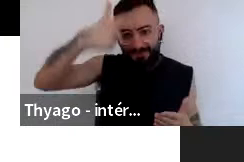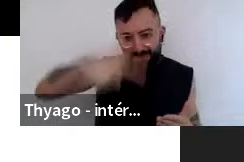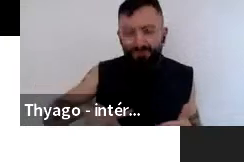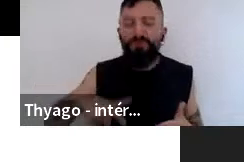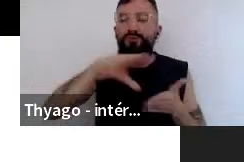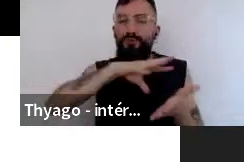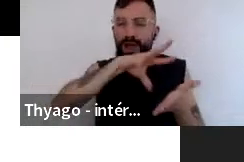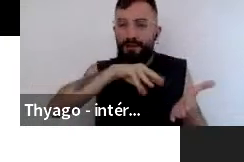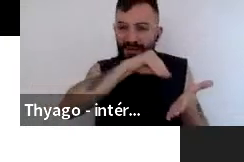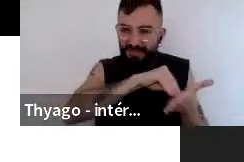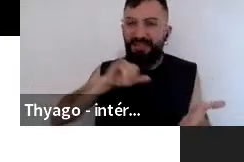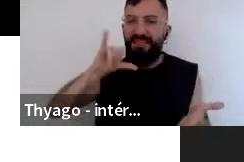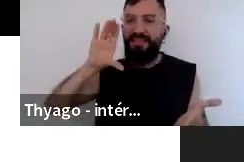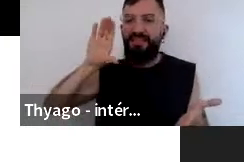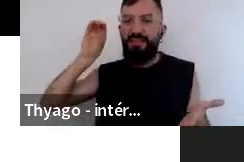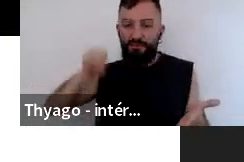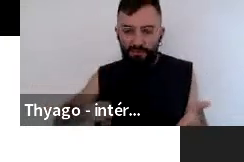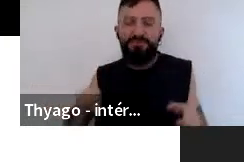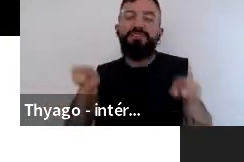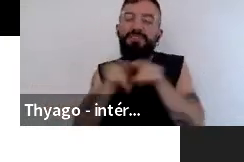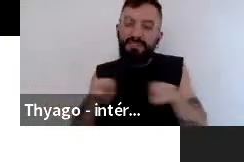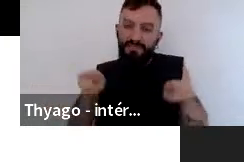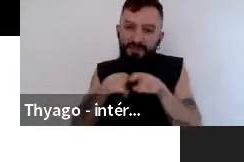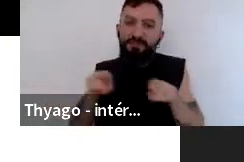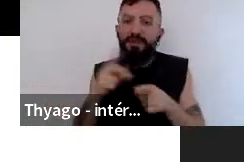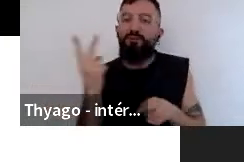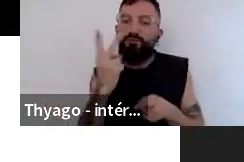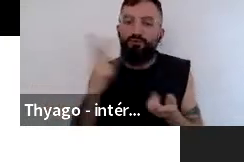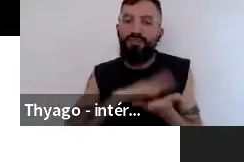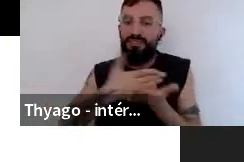Nikos and our Libras interpreters.